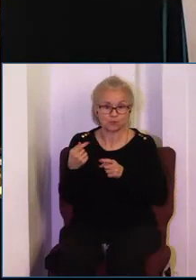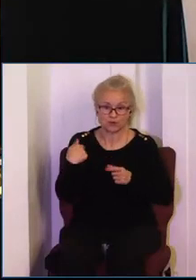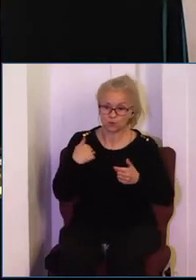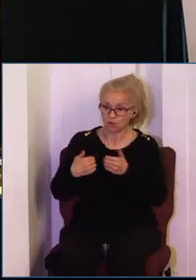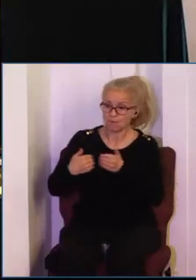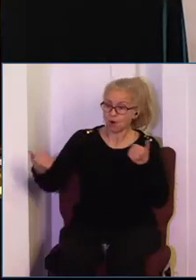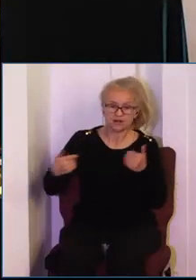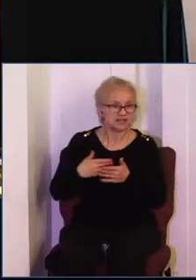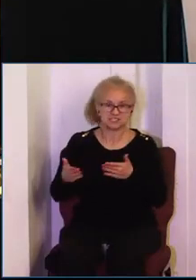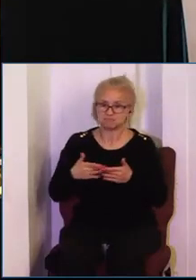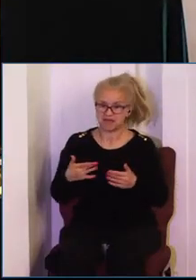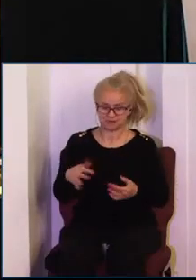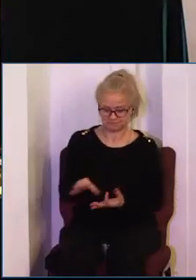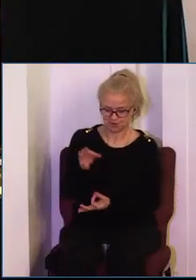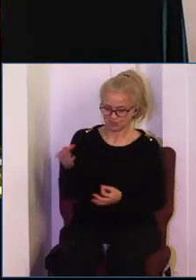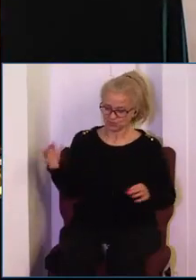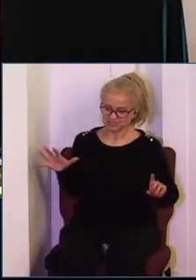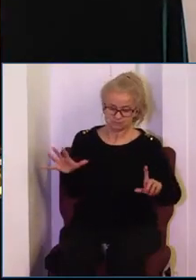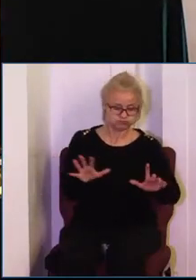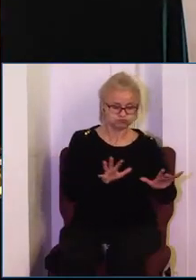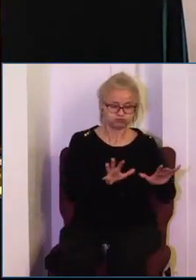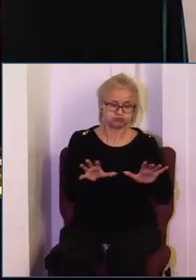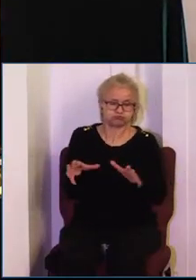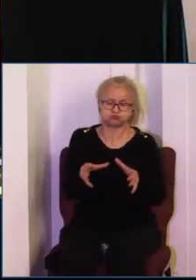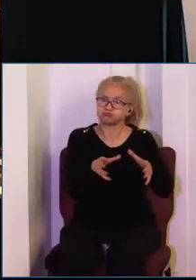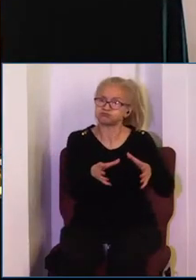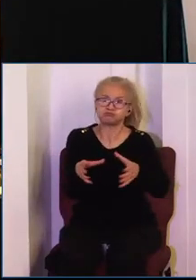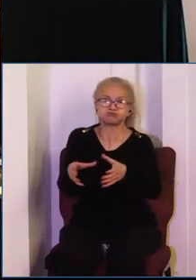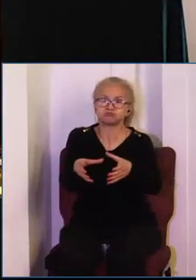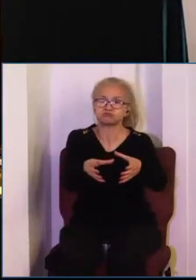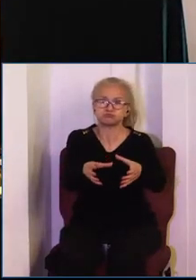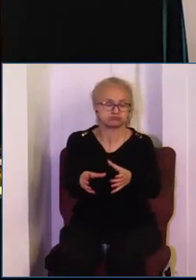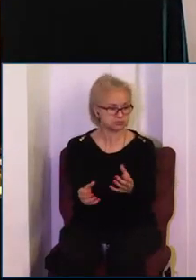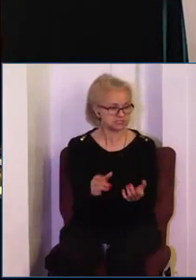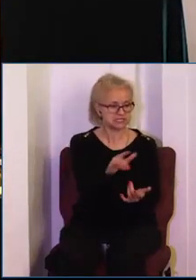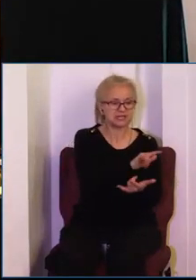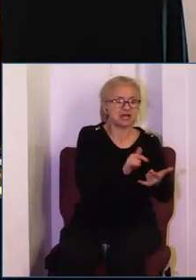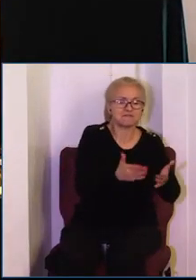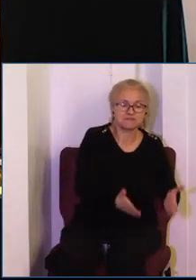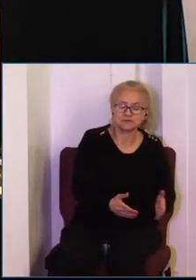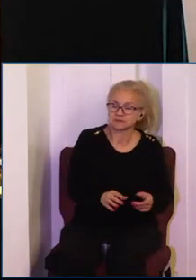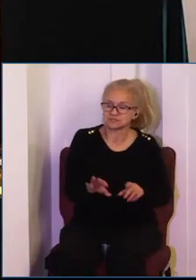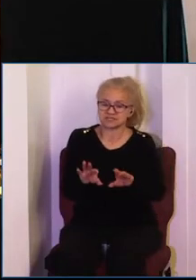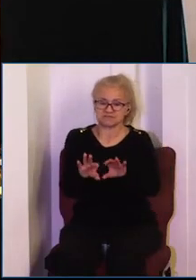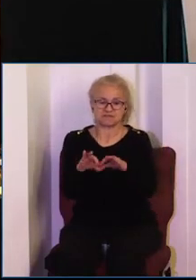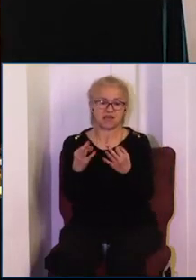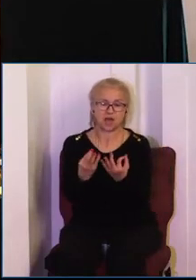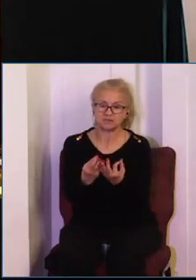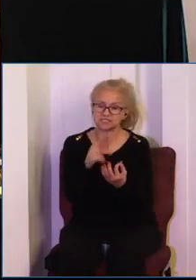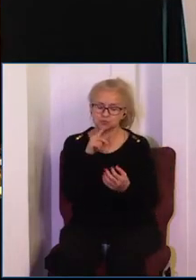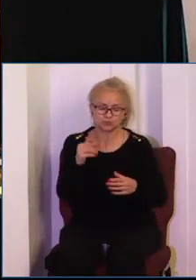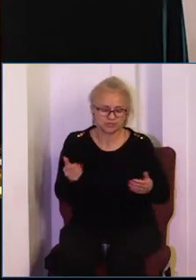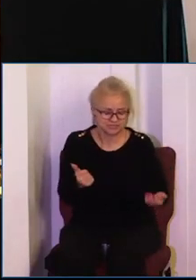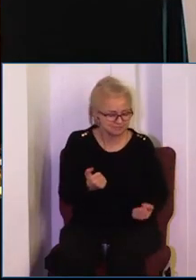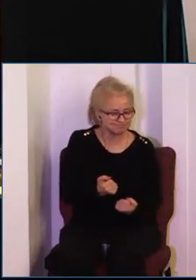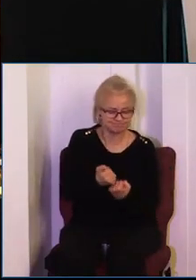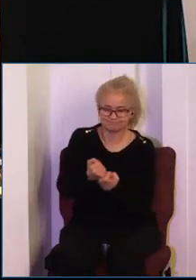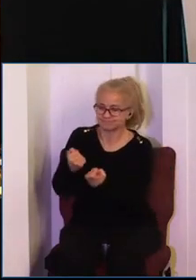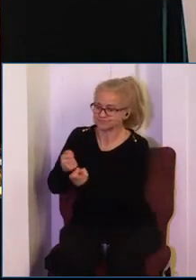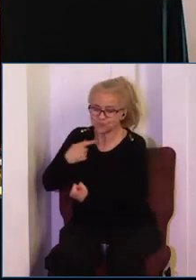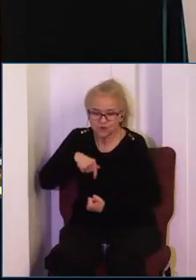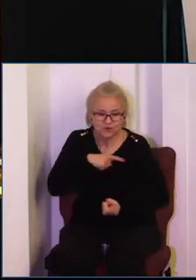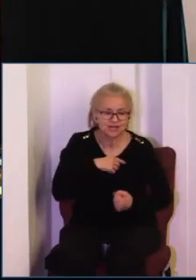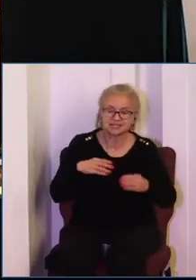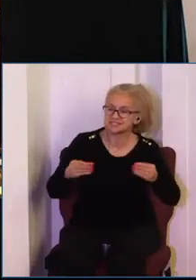apart, by lovers and families who have nurtured us, by teachers who